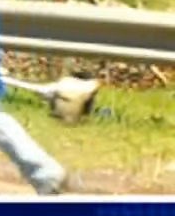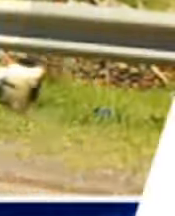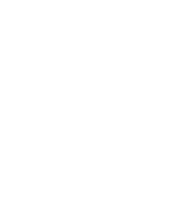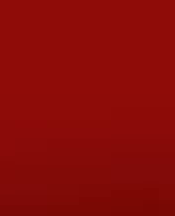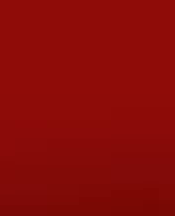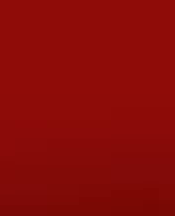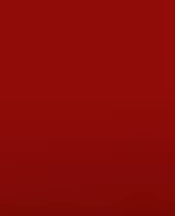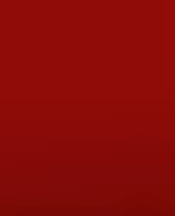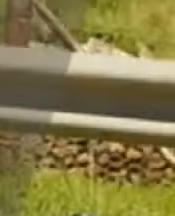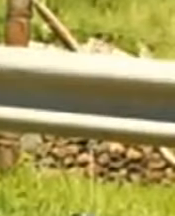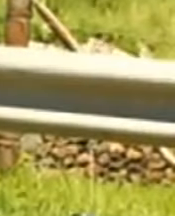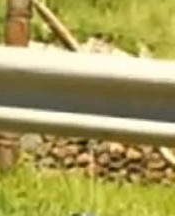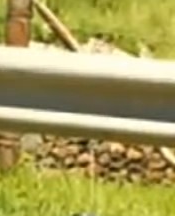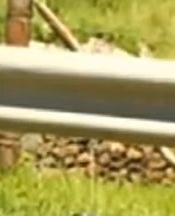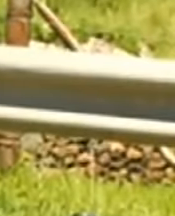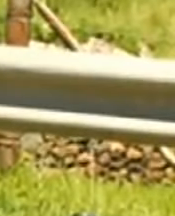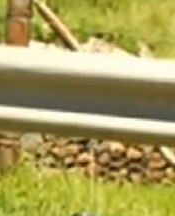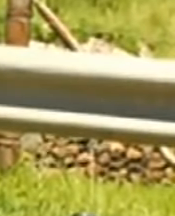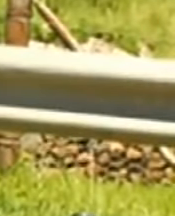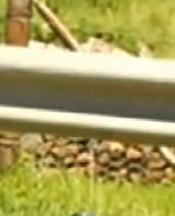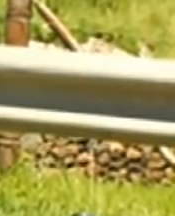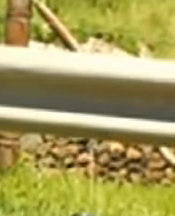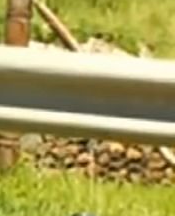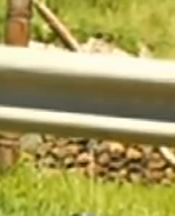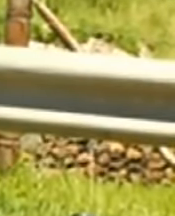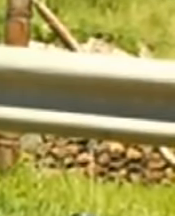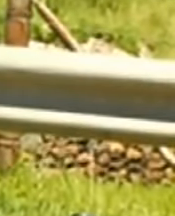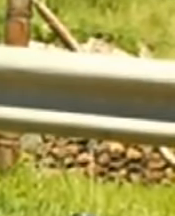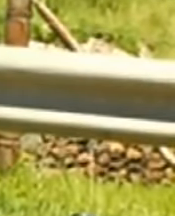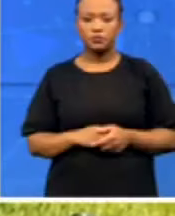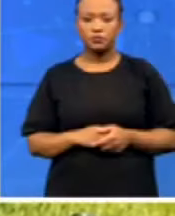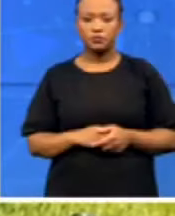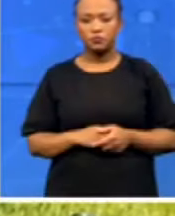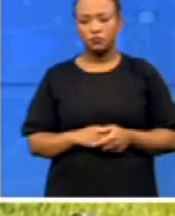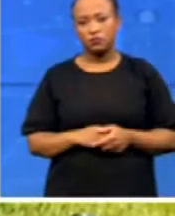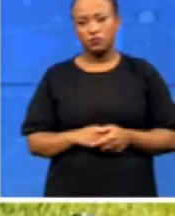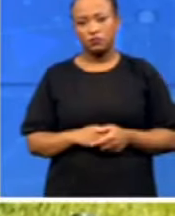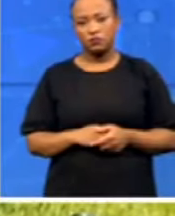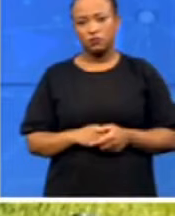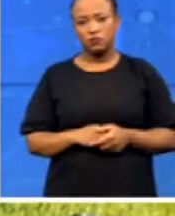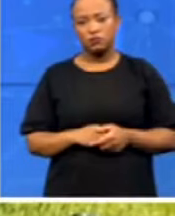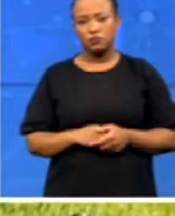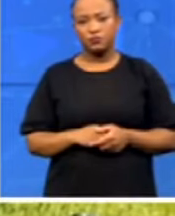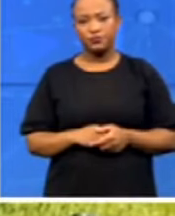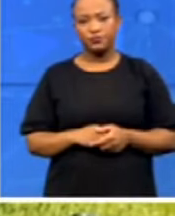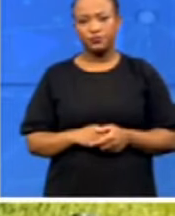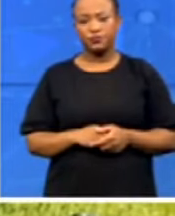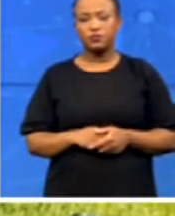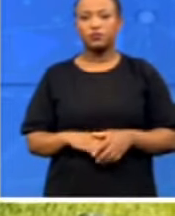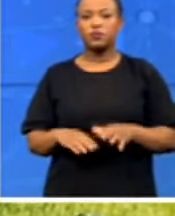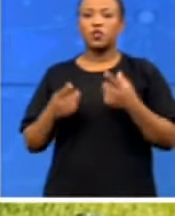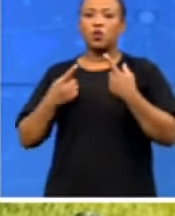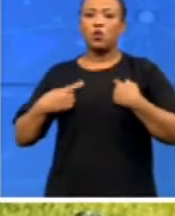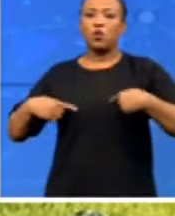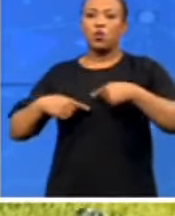Thank you very much to you and to the viewers at home. Yeah, we are here at on the R61 road, the road that